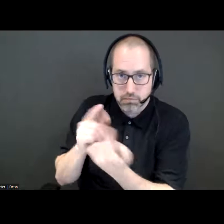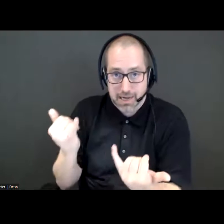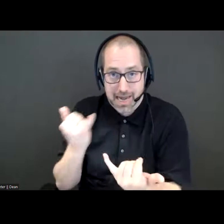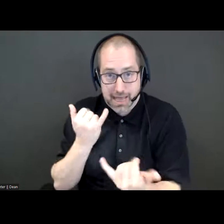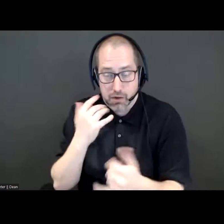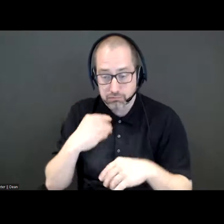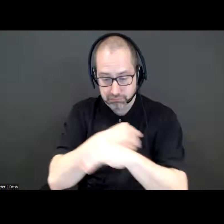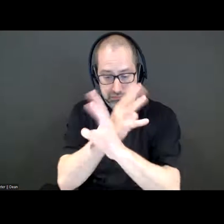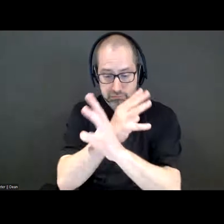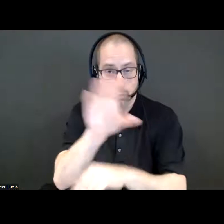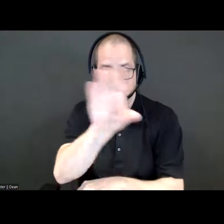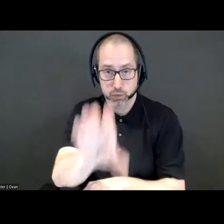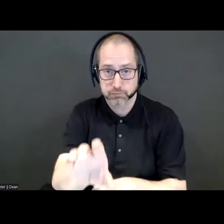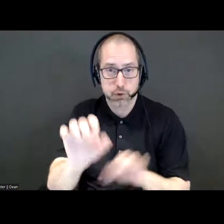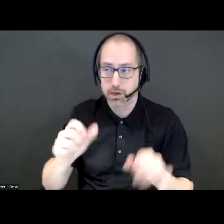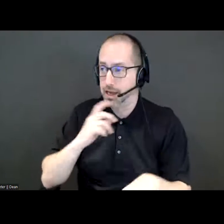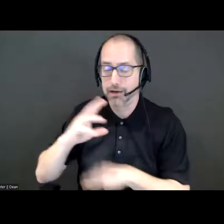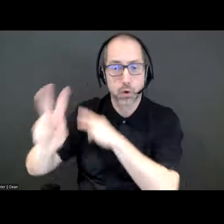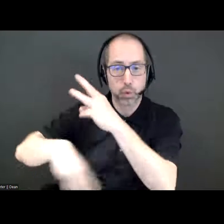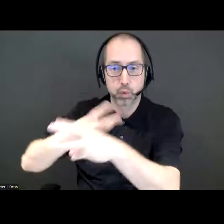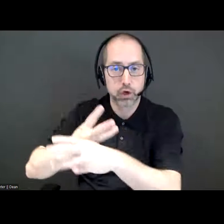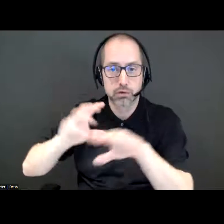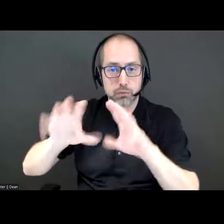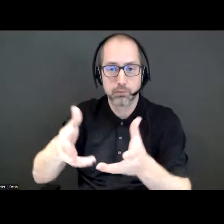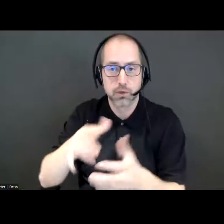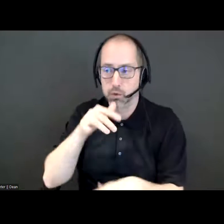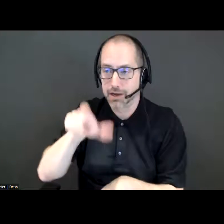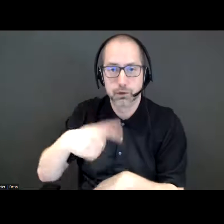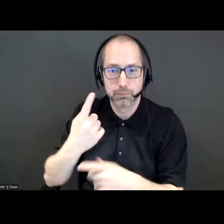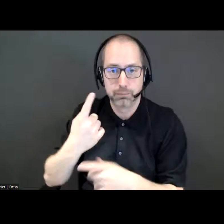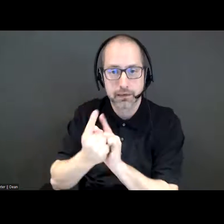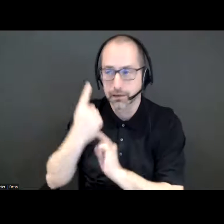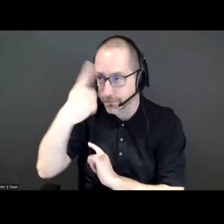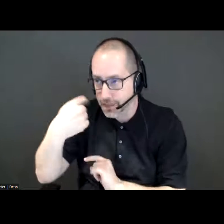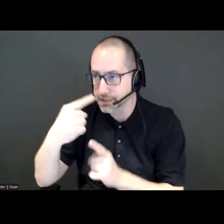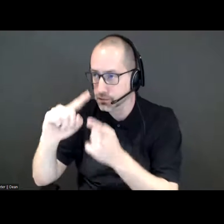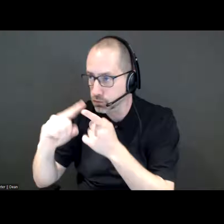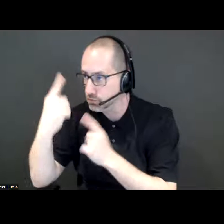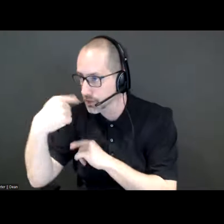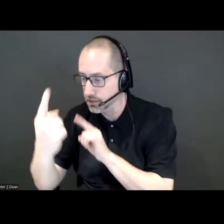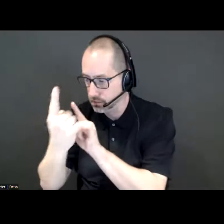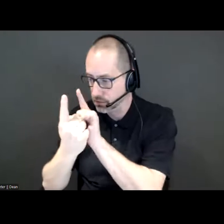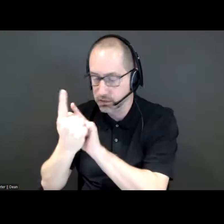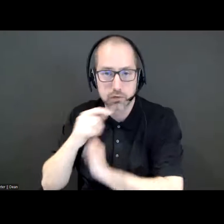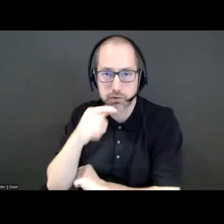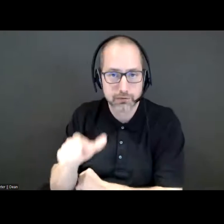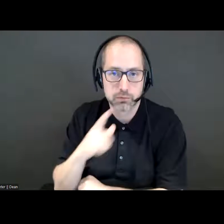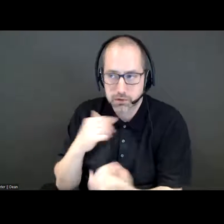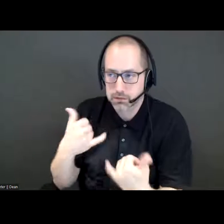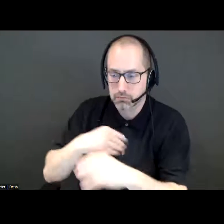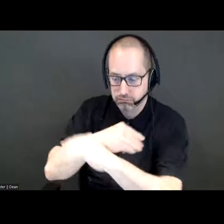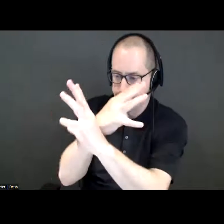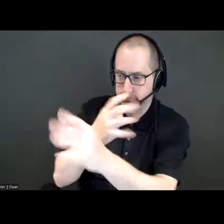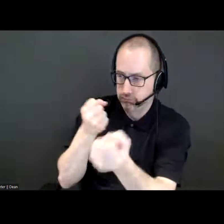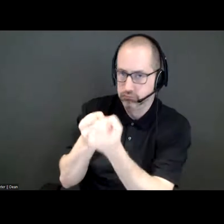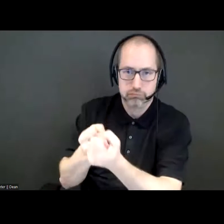group that's global. You don't have to ever meet face to face, and you can be that supportive. And I loved, I think it